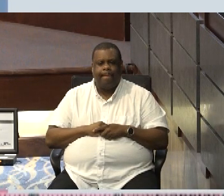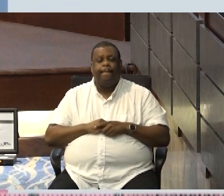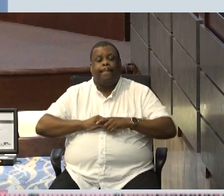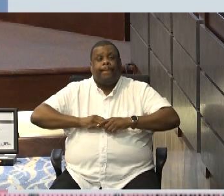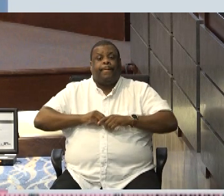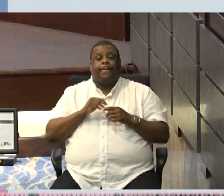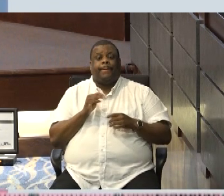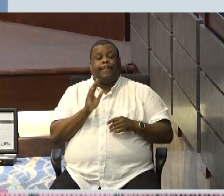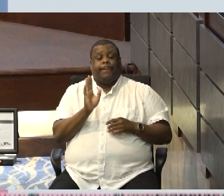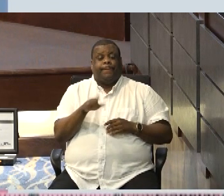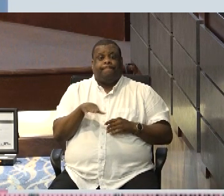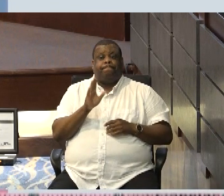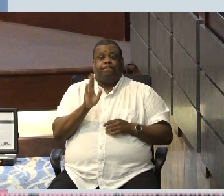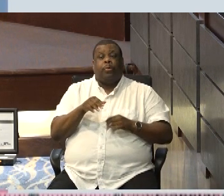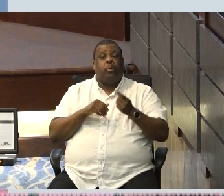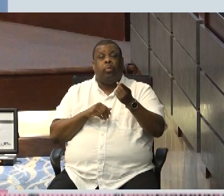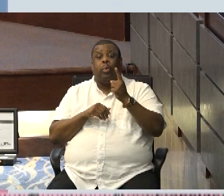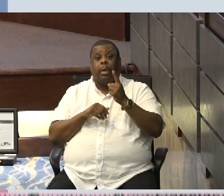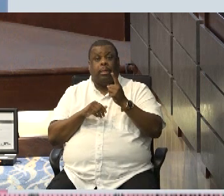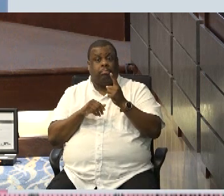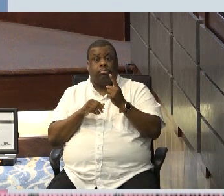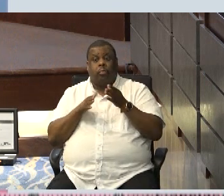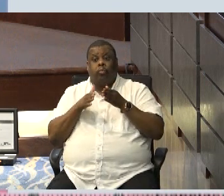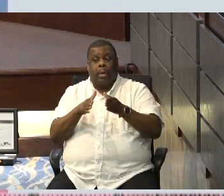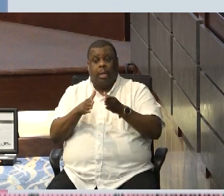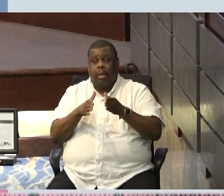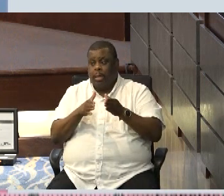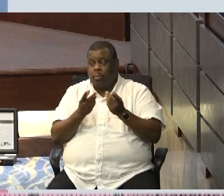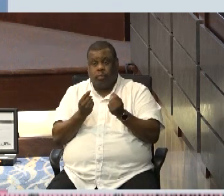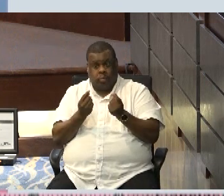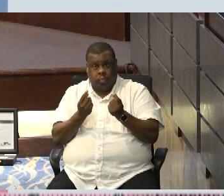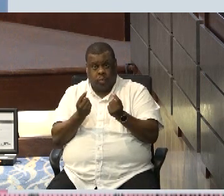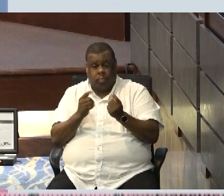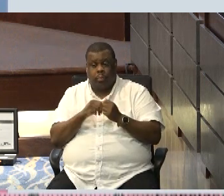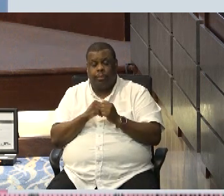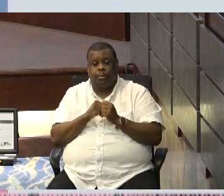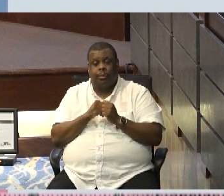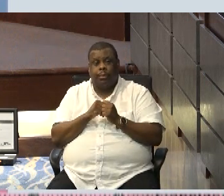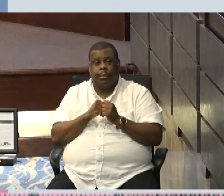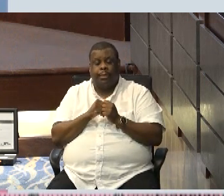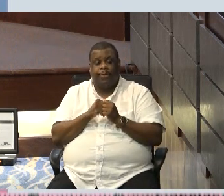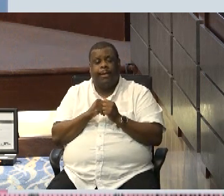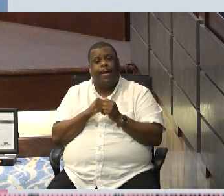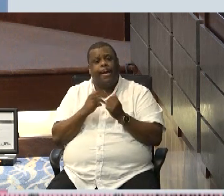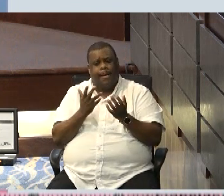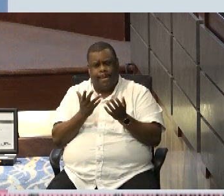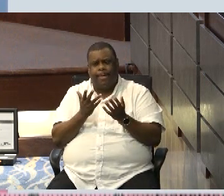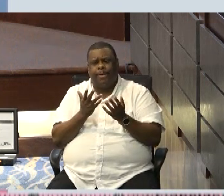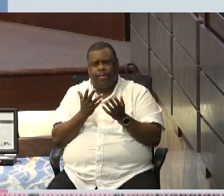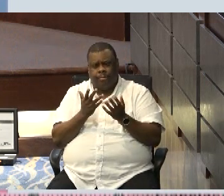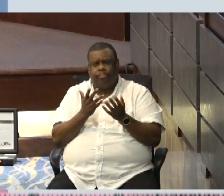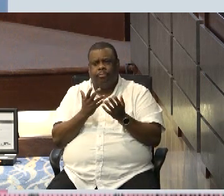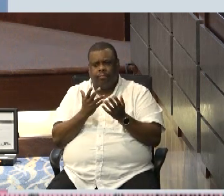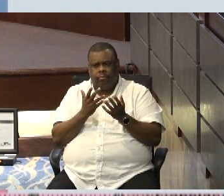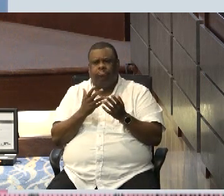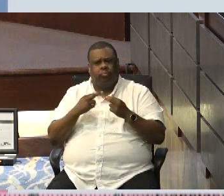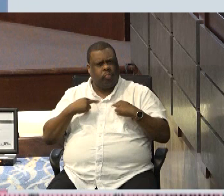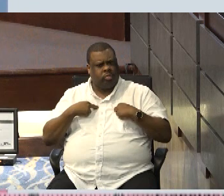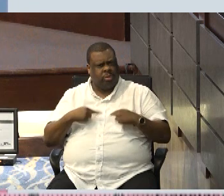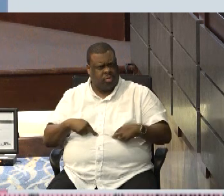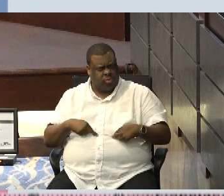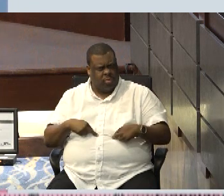So one of the ways that activation occurs, of course, is through a combination of